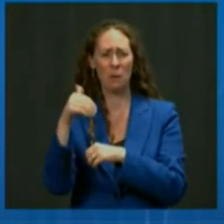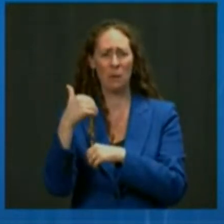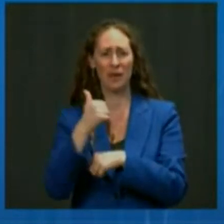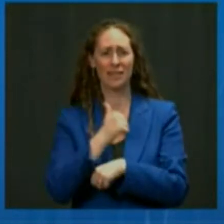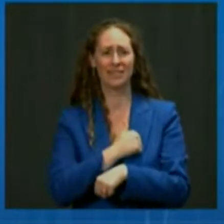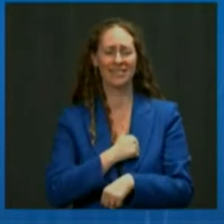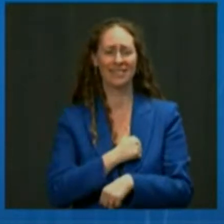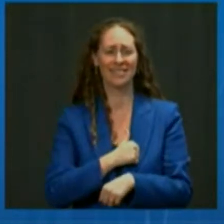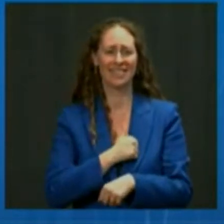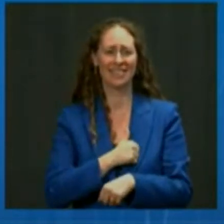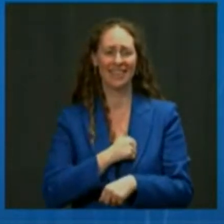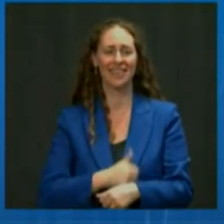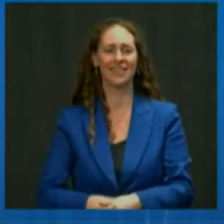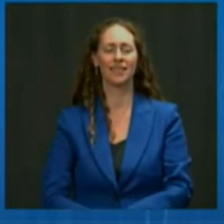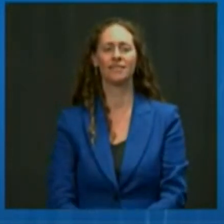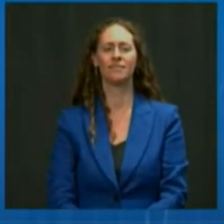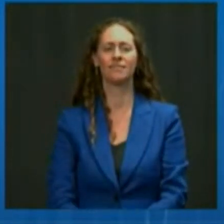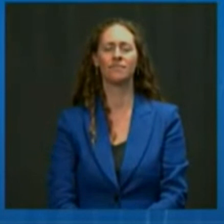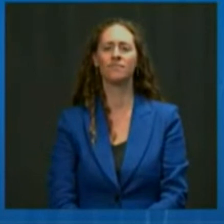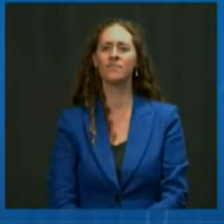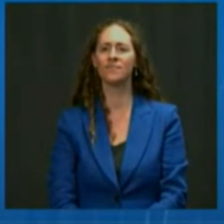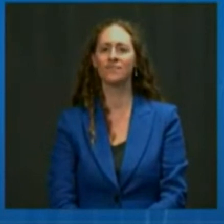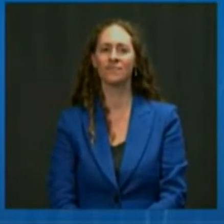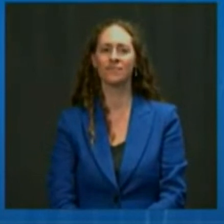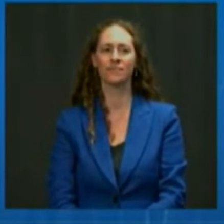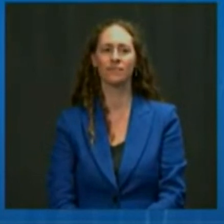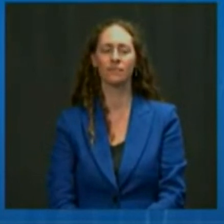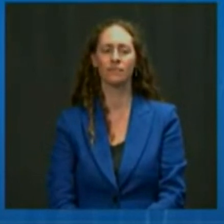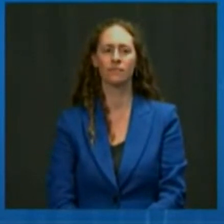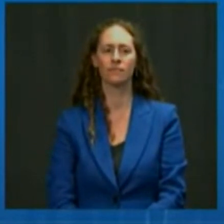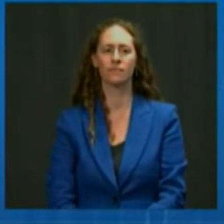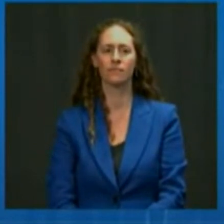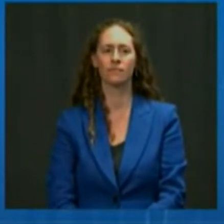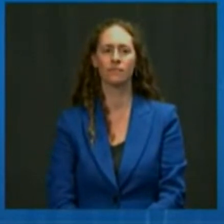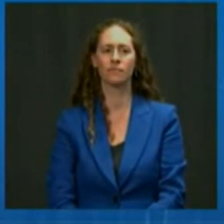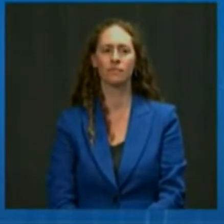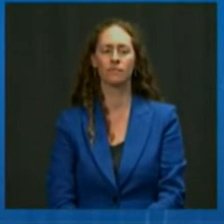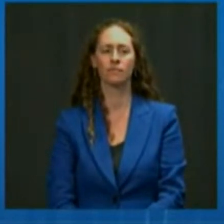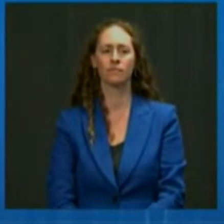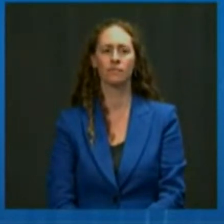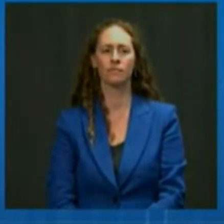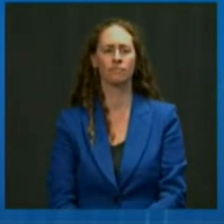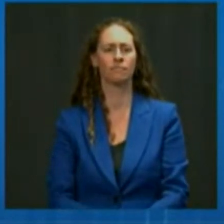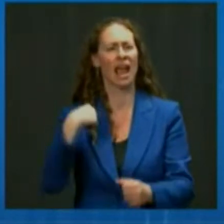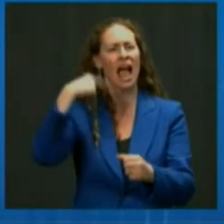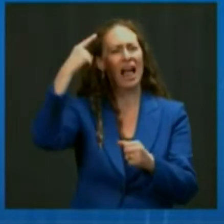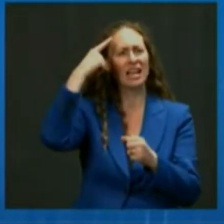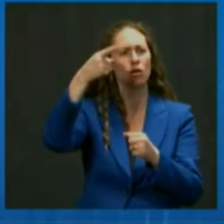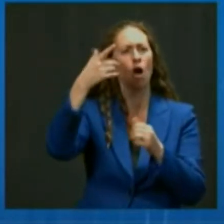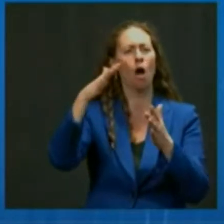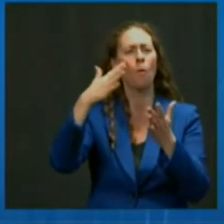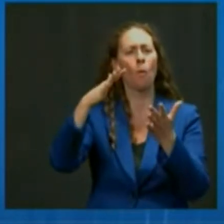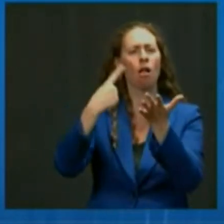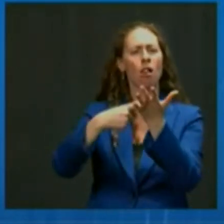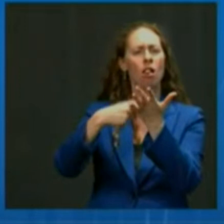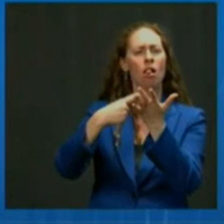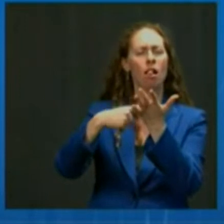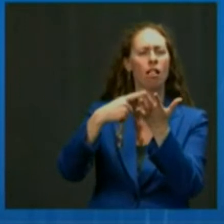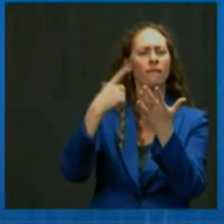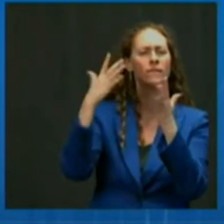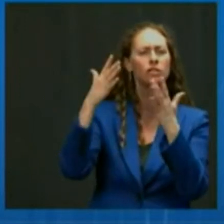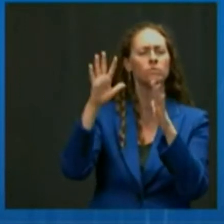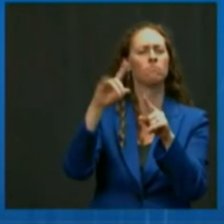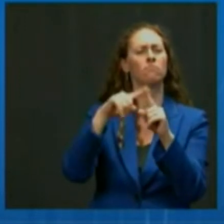that, guys. I just wanted to find out, and I think maybe you answered this a bit, but why are you sort of skipping the typical